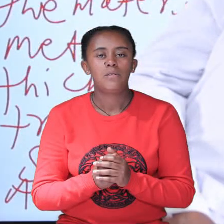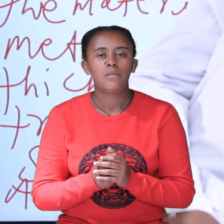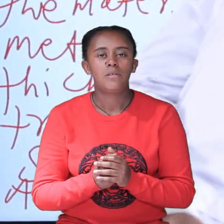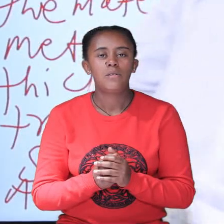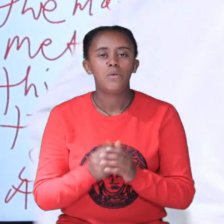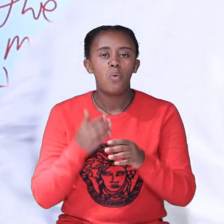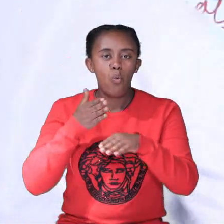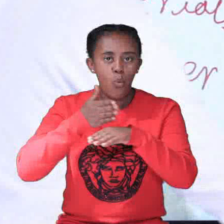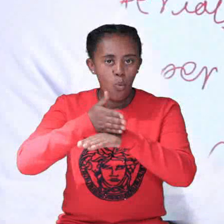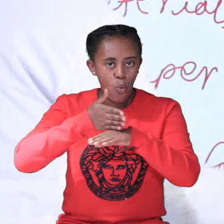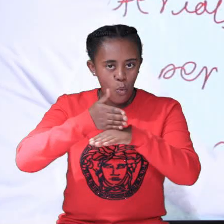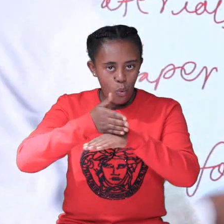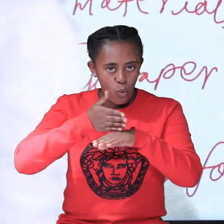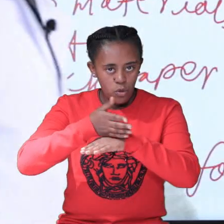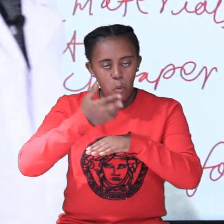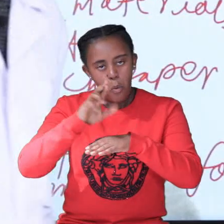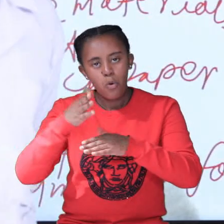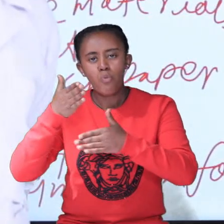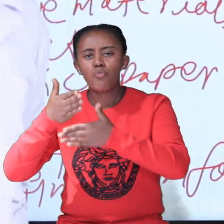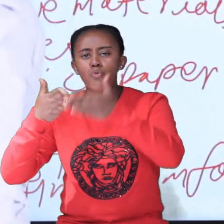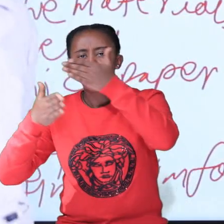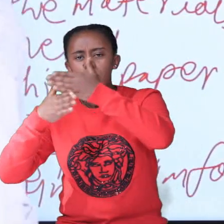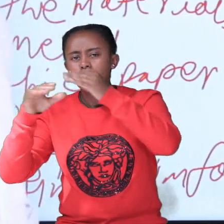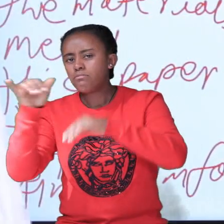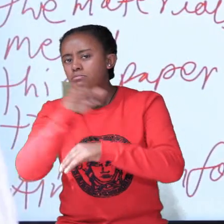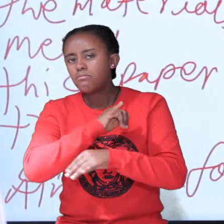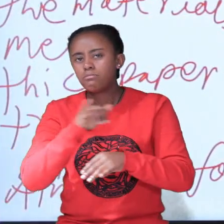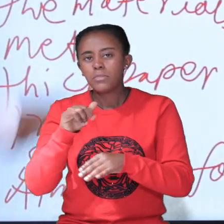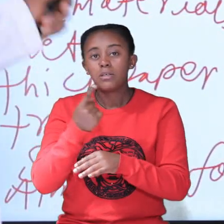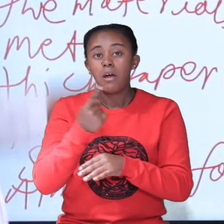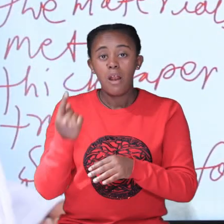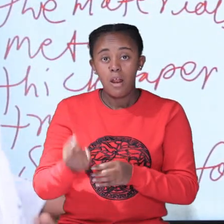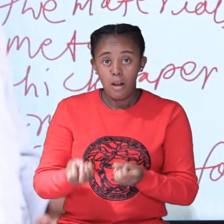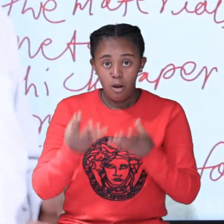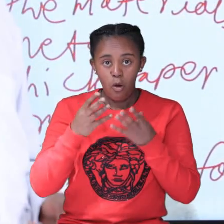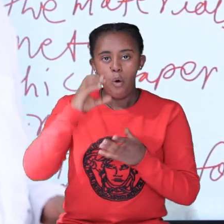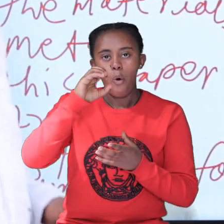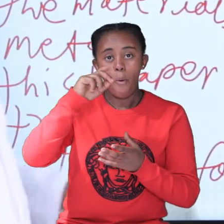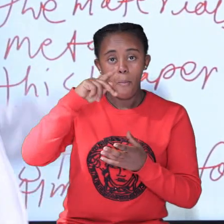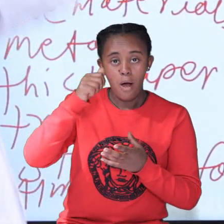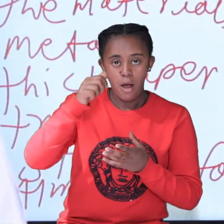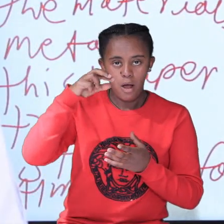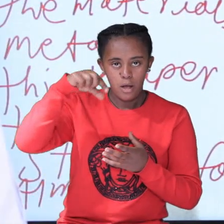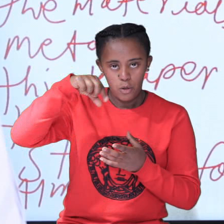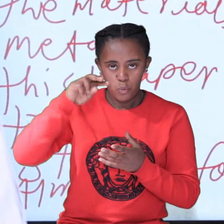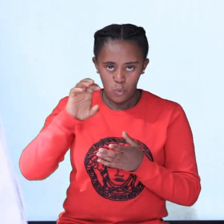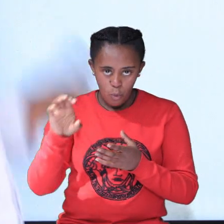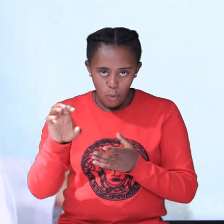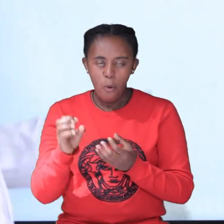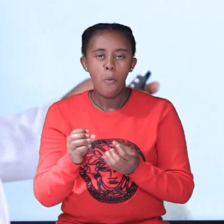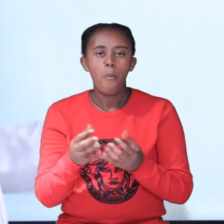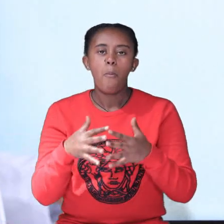wood, building, etc. There are so many opaque materials.